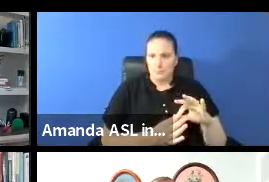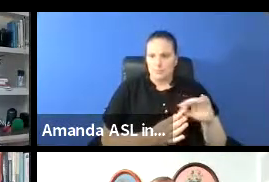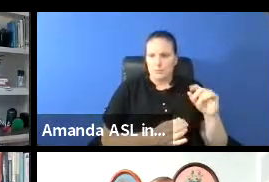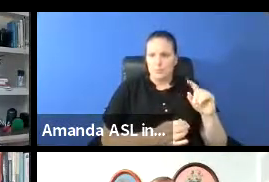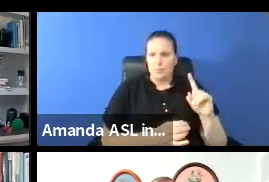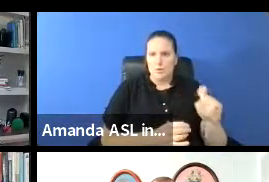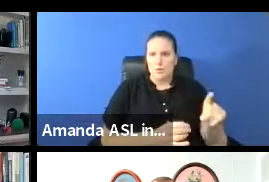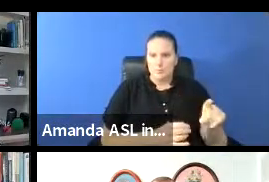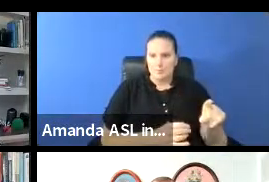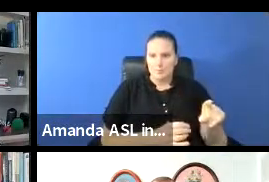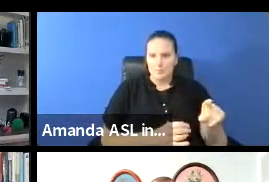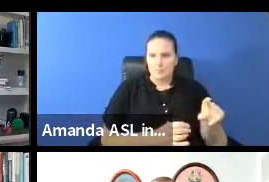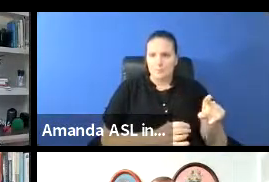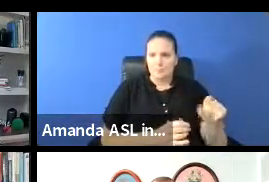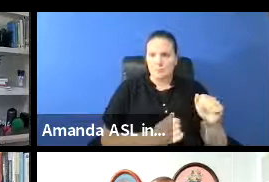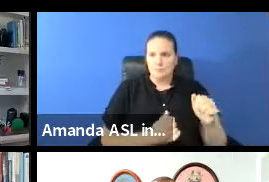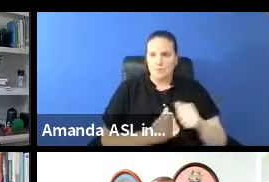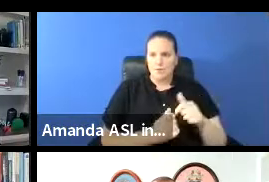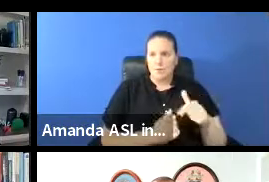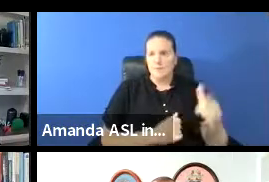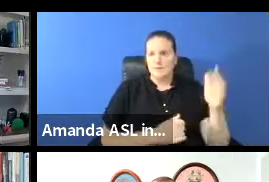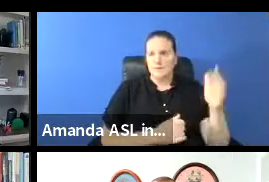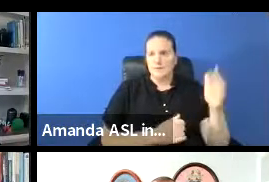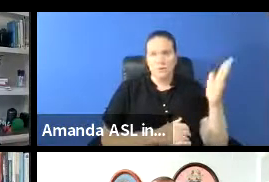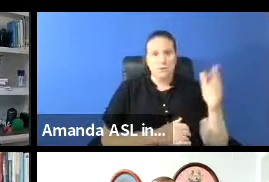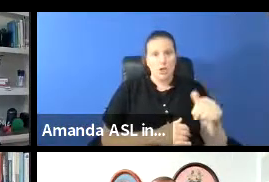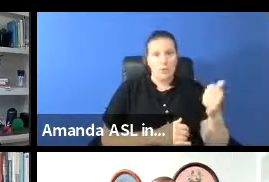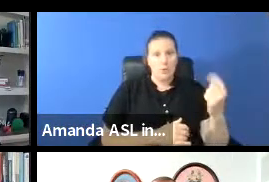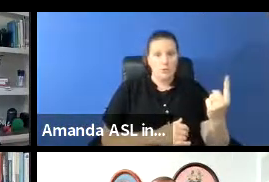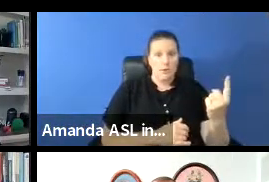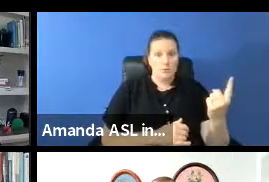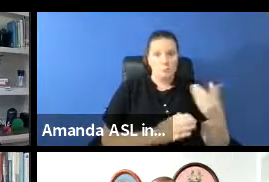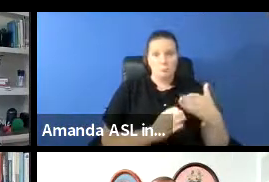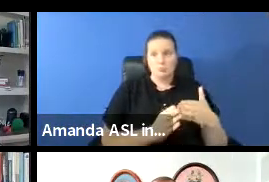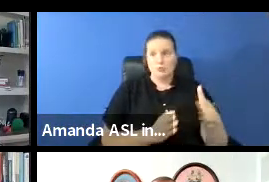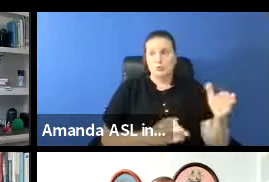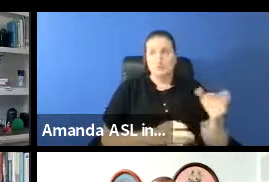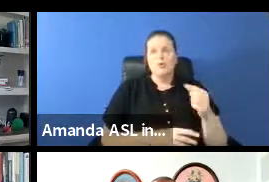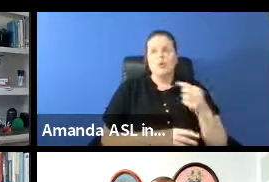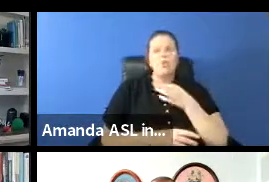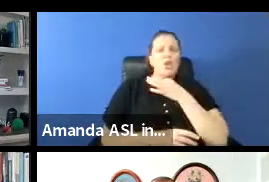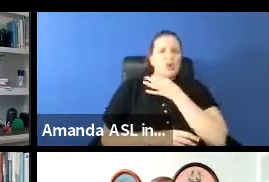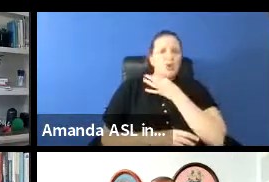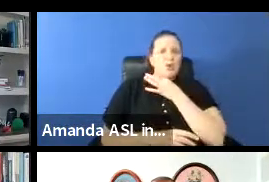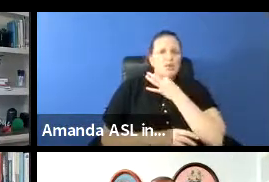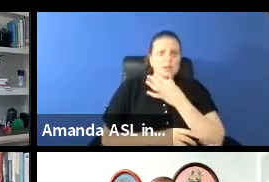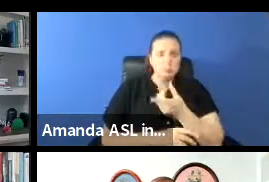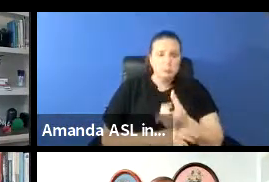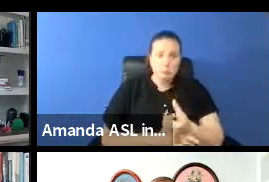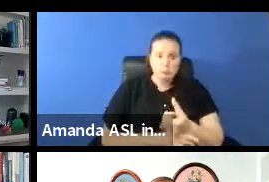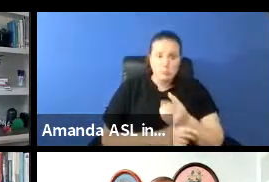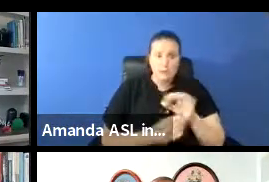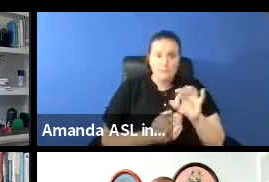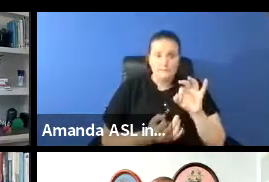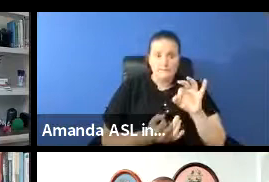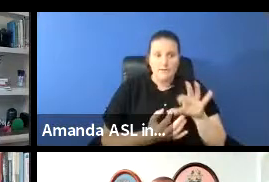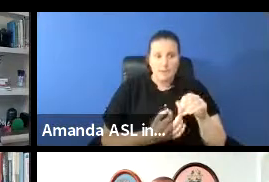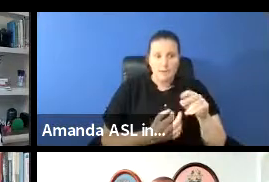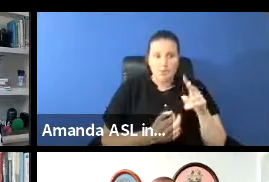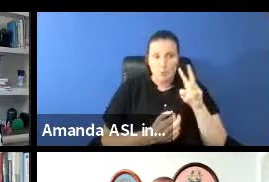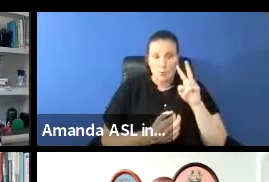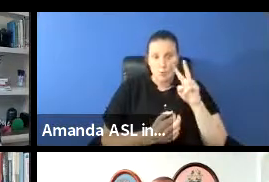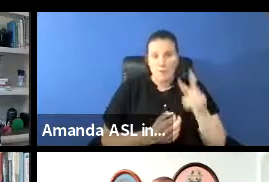guess. With this presentation and the other one, I guess I was just generally curious if the feedback you were looking